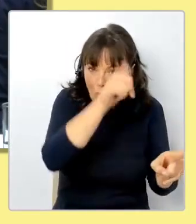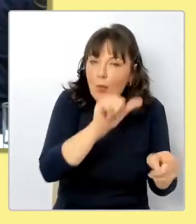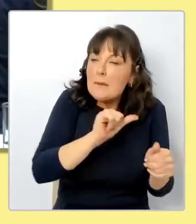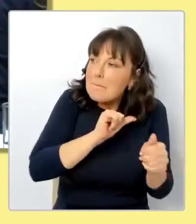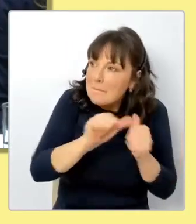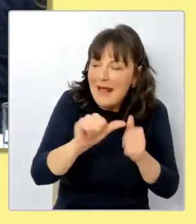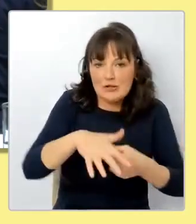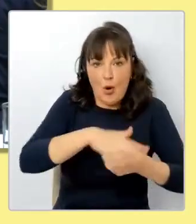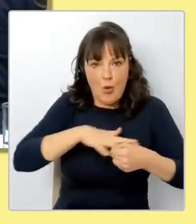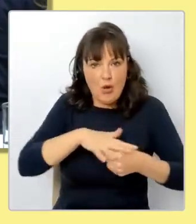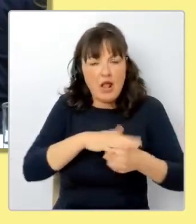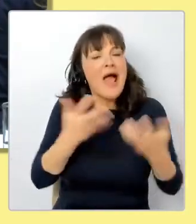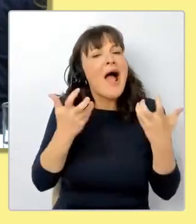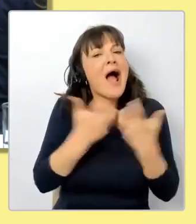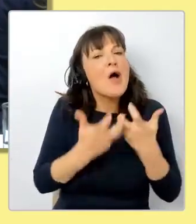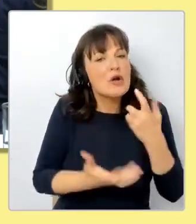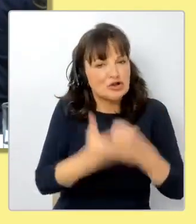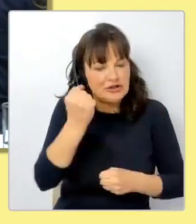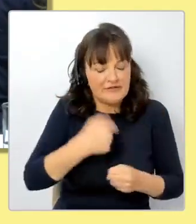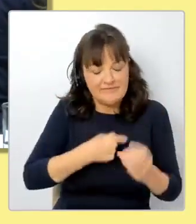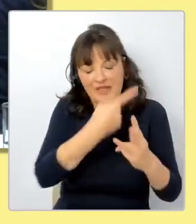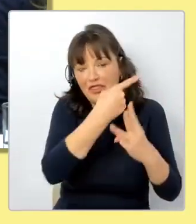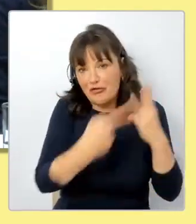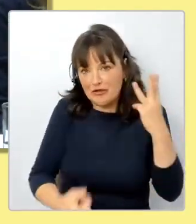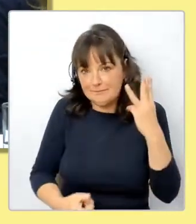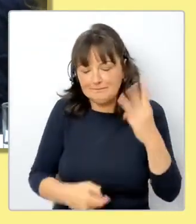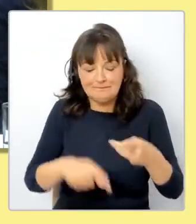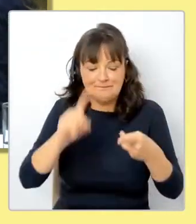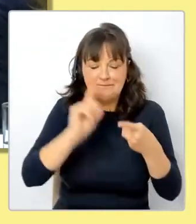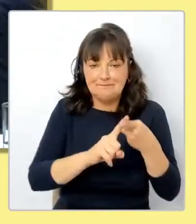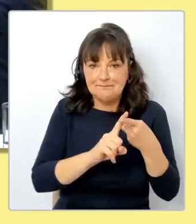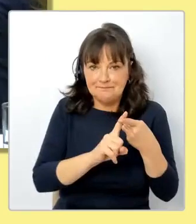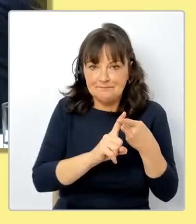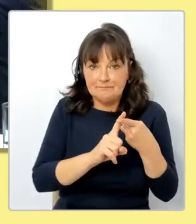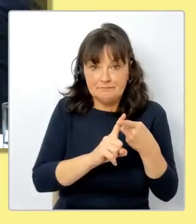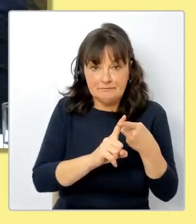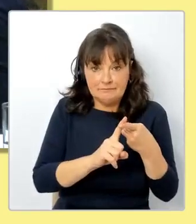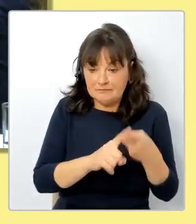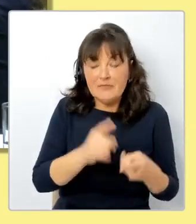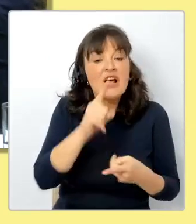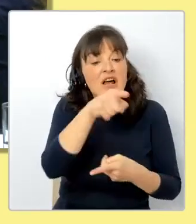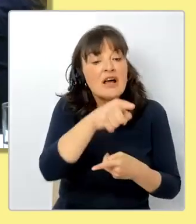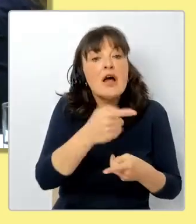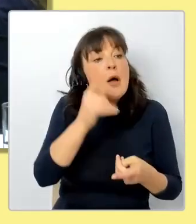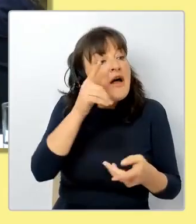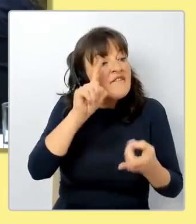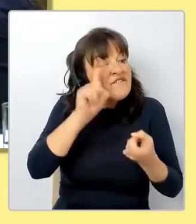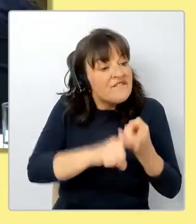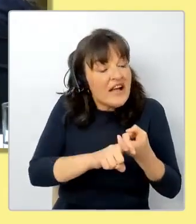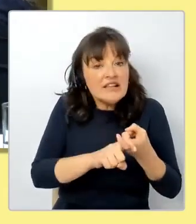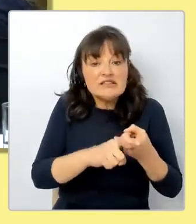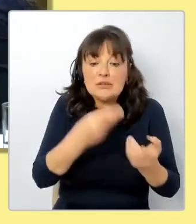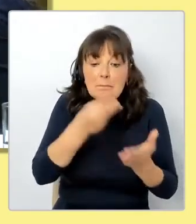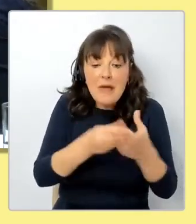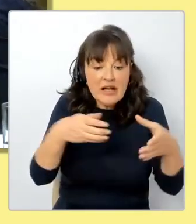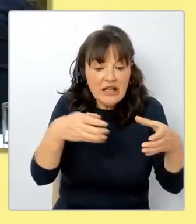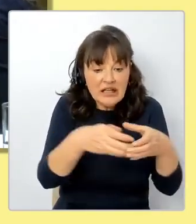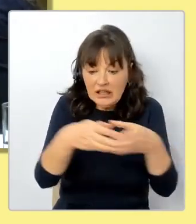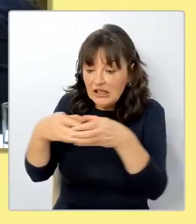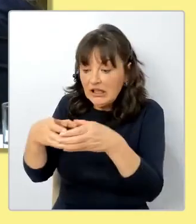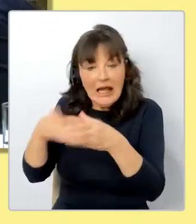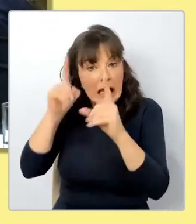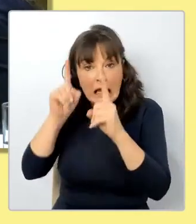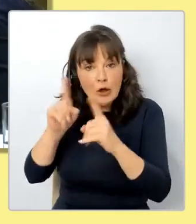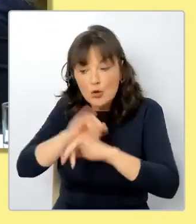how would I do it? Here's three ways. First of all, reduce ring fencing. It's an argument that I've made. I've obviously